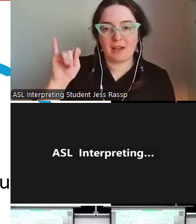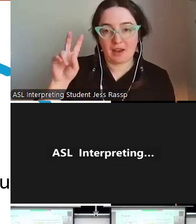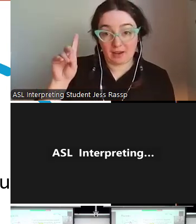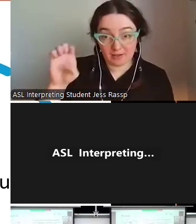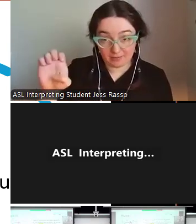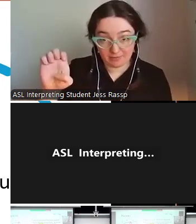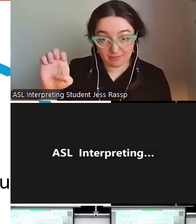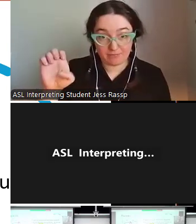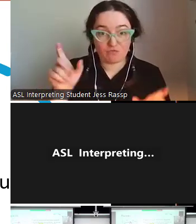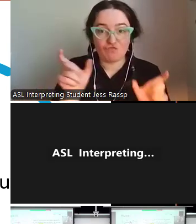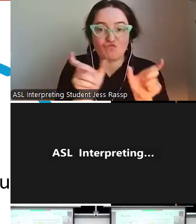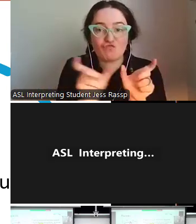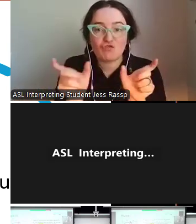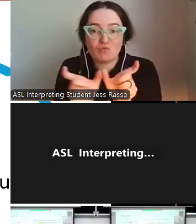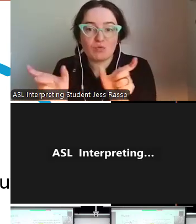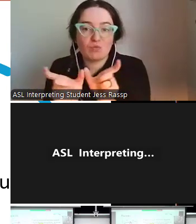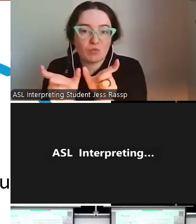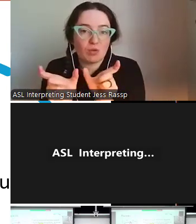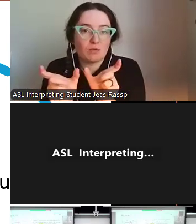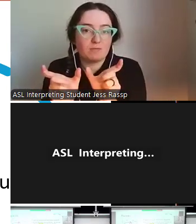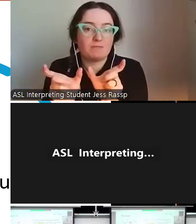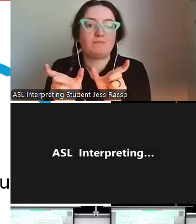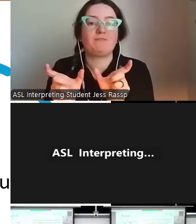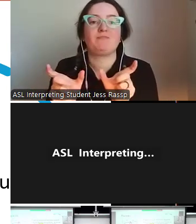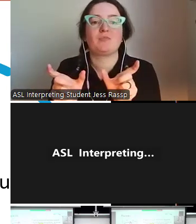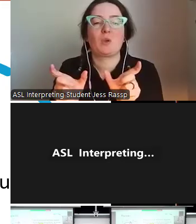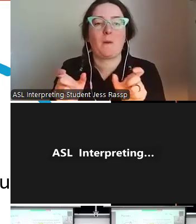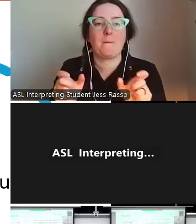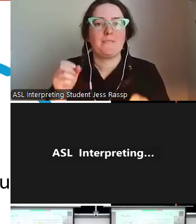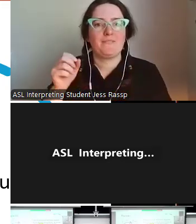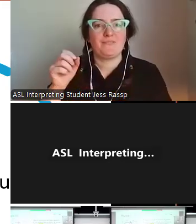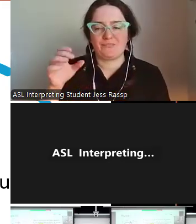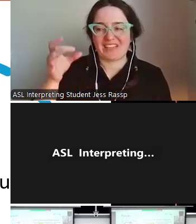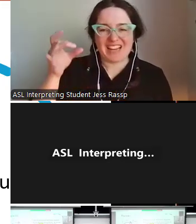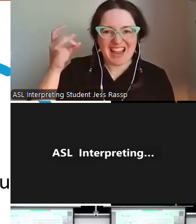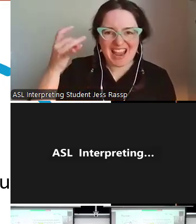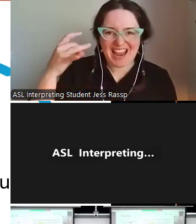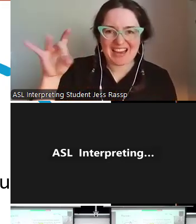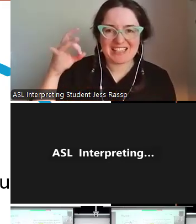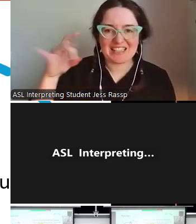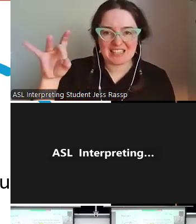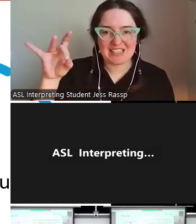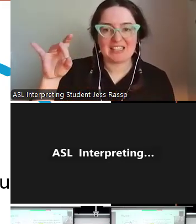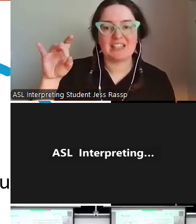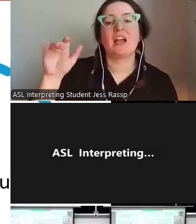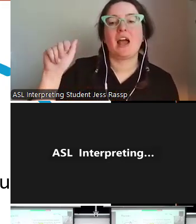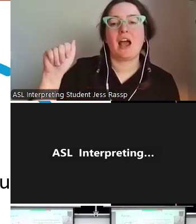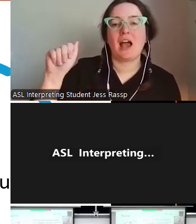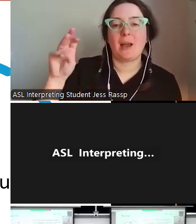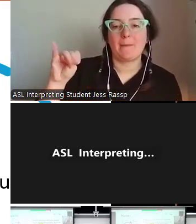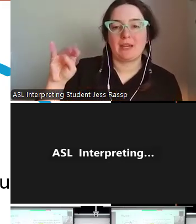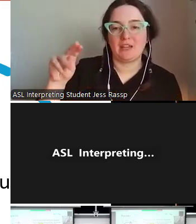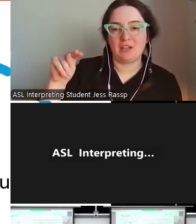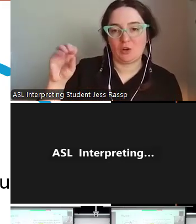highlighted these two arginines within this 18 amino acid peptide. They are